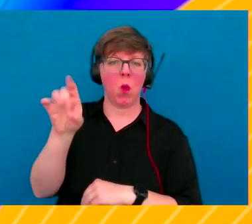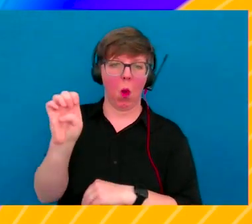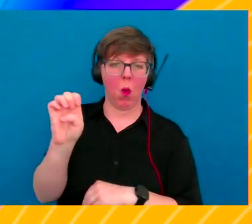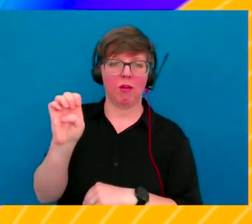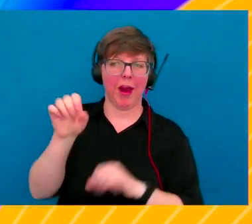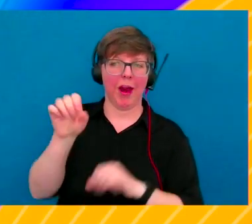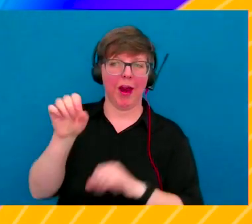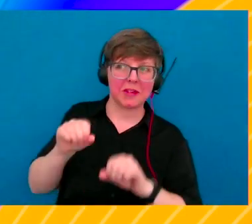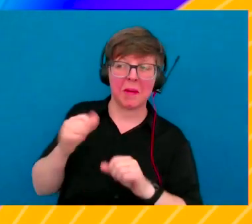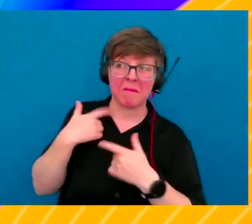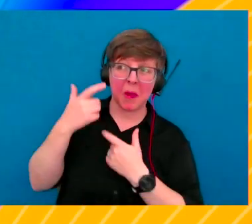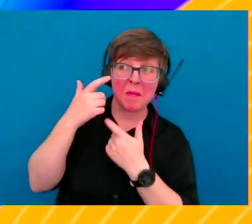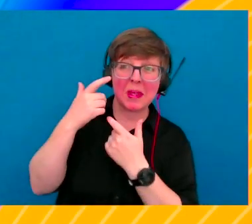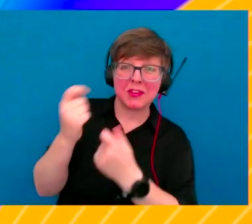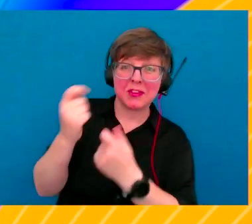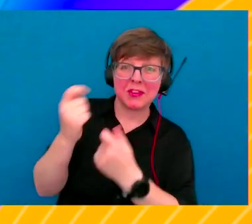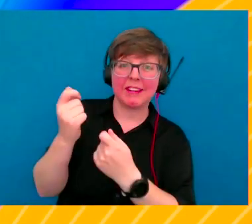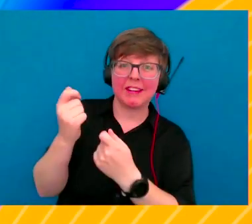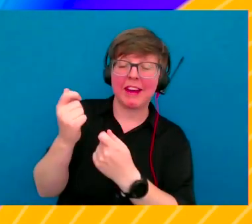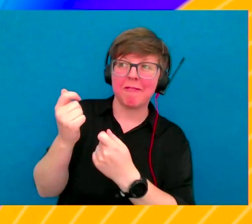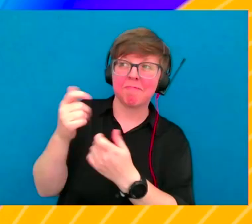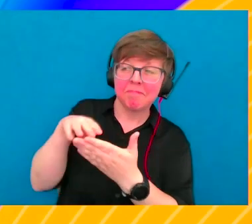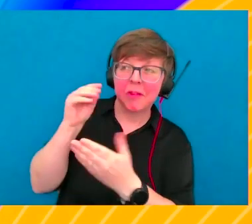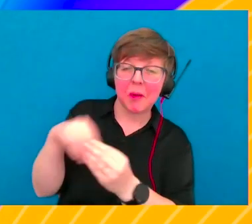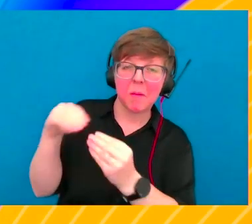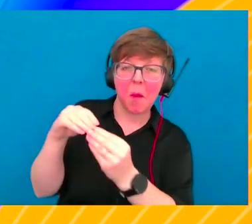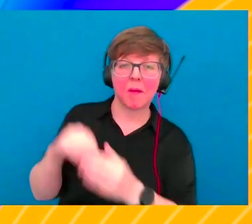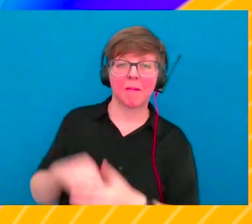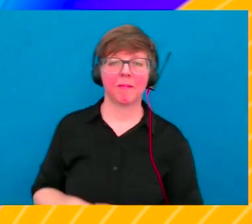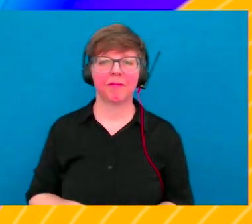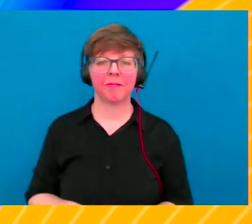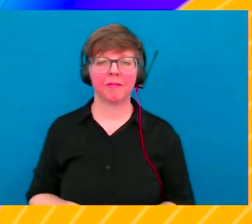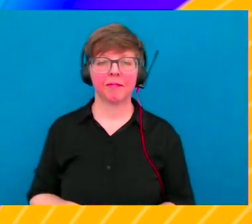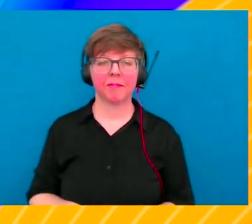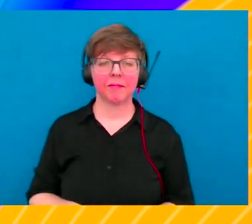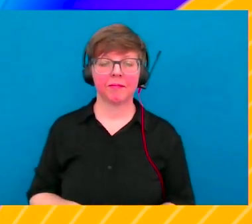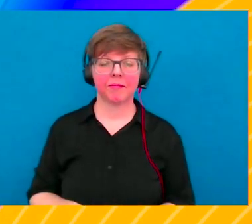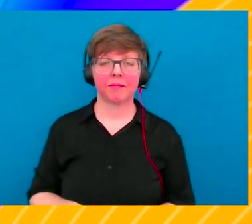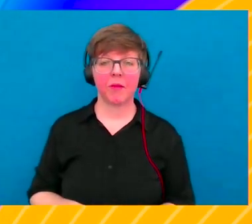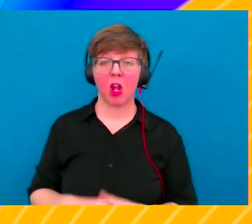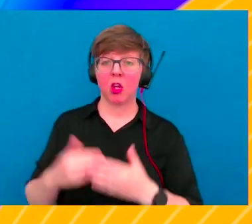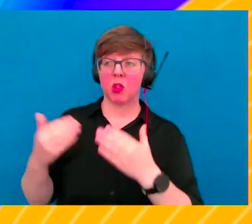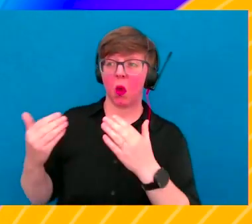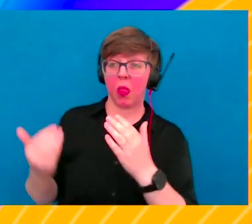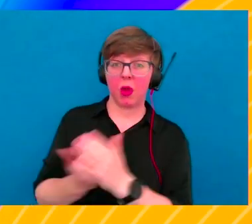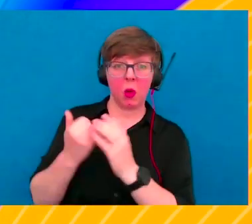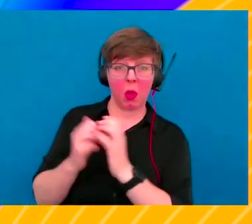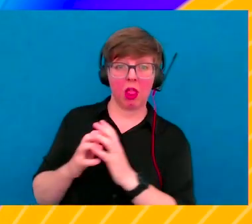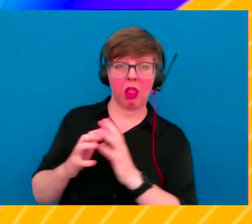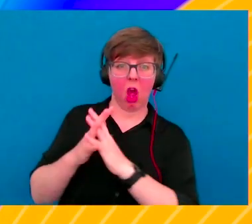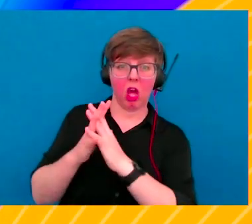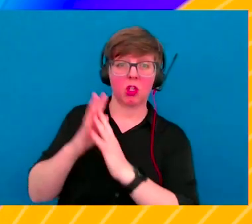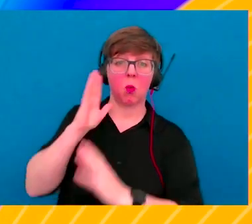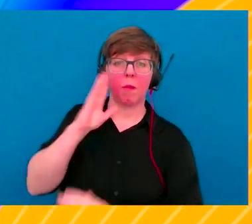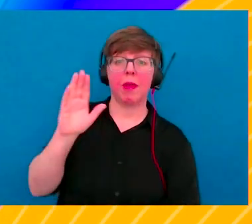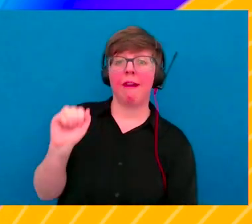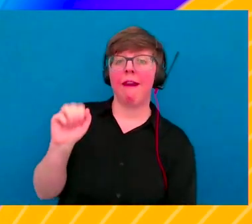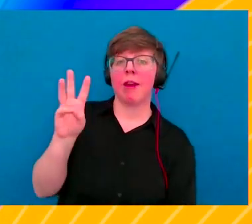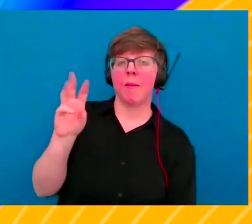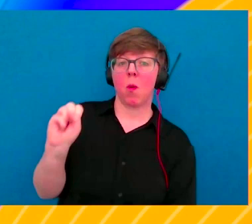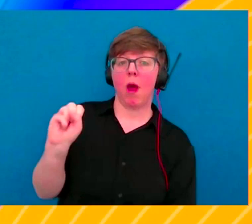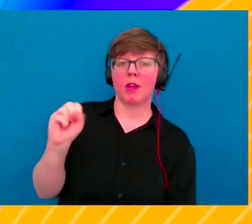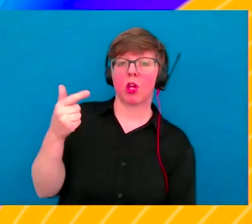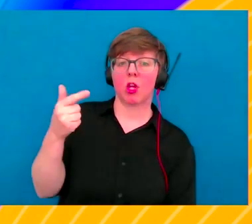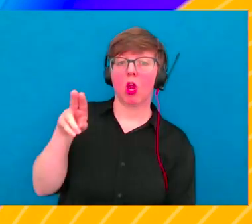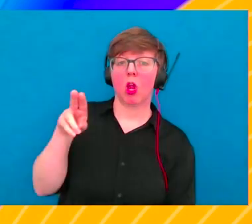going to be about. Um, so I've heard that the new launch is going to be AWS Glue Studio and AWS